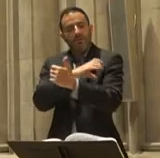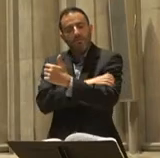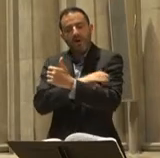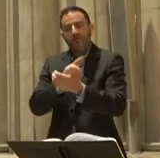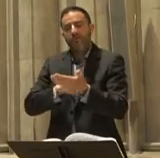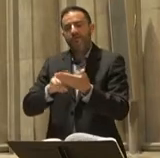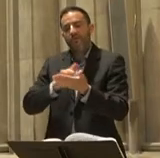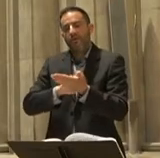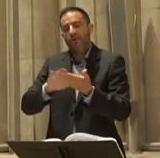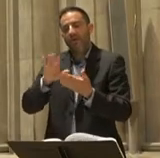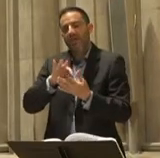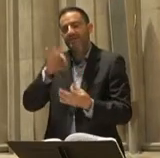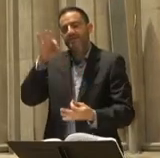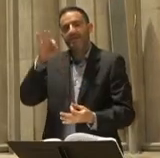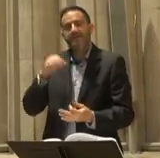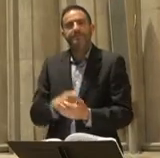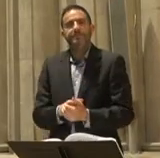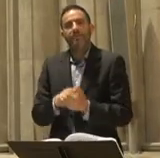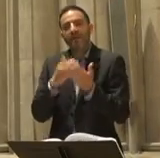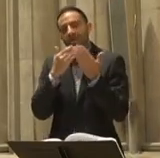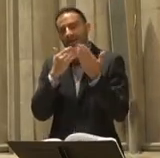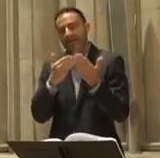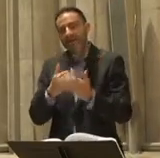Spirit. Thank you.